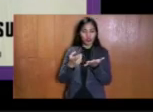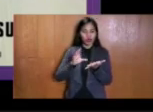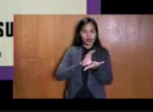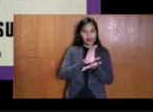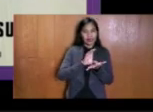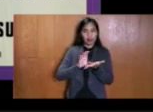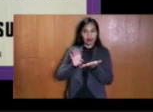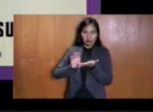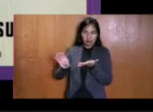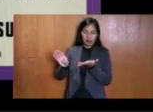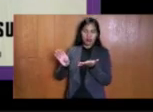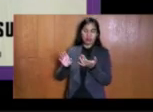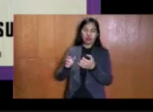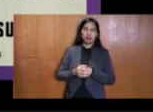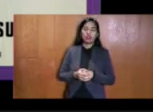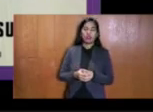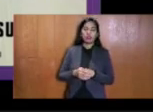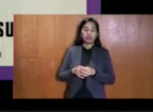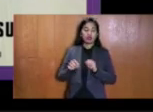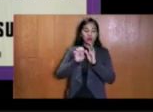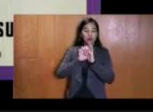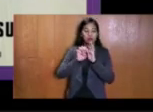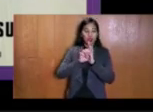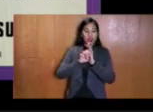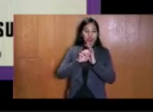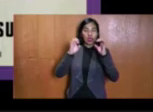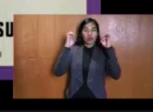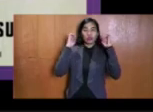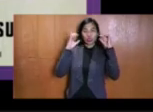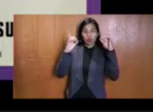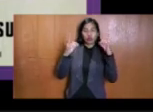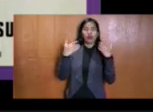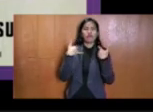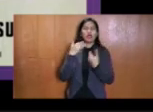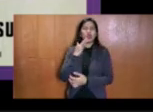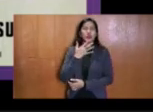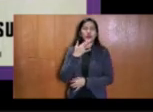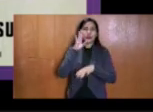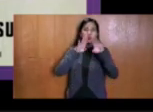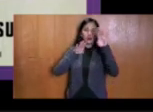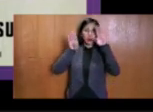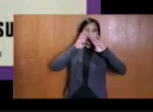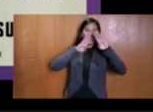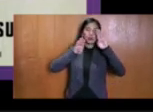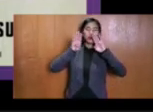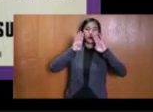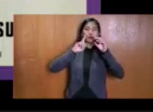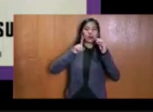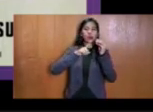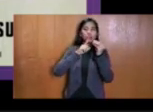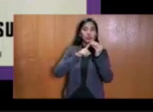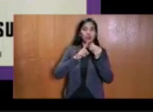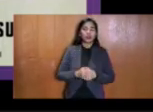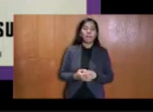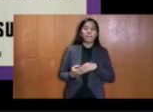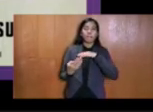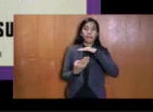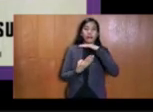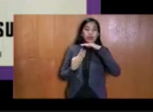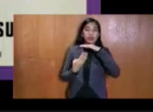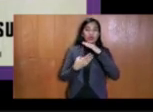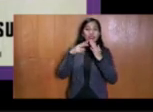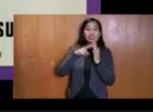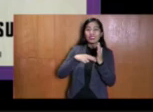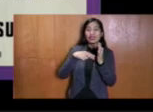manner. Look at the education. We have a serious problem in terms of basic